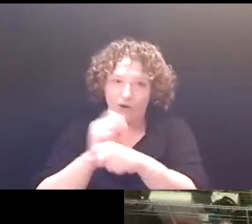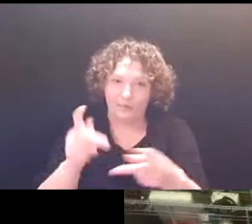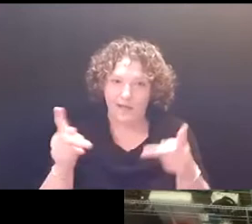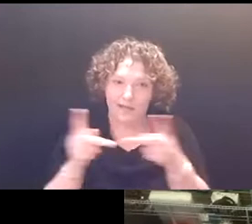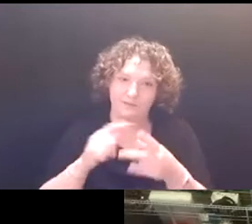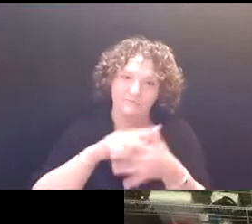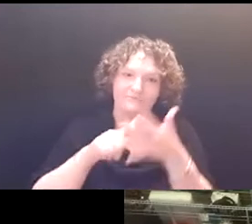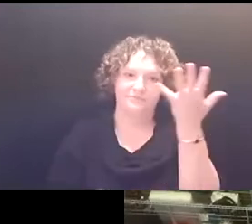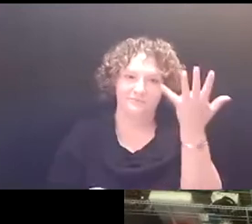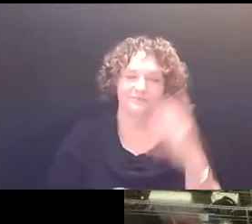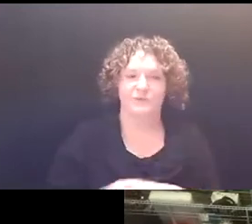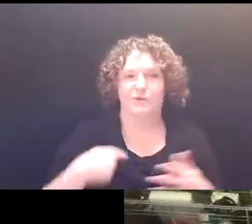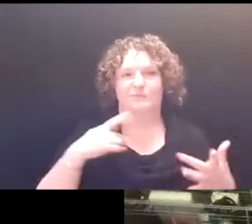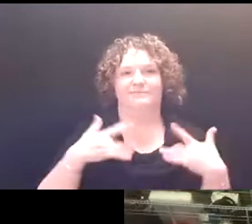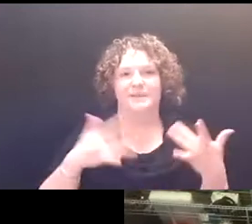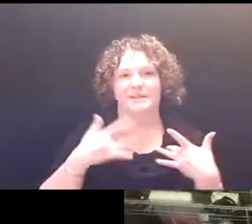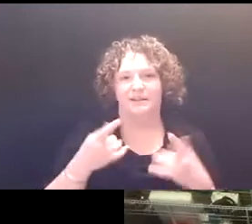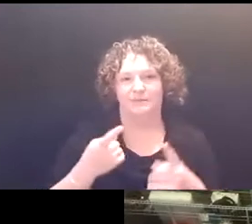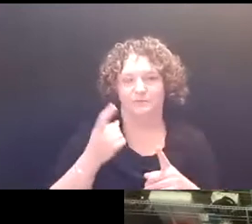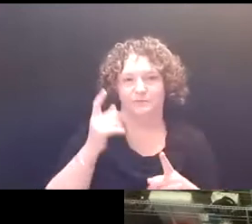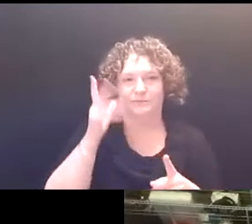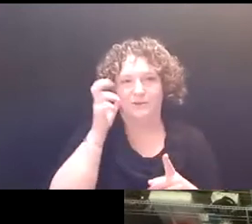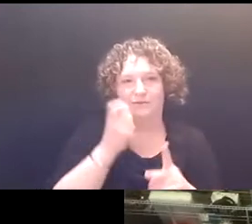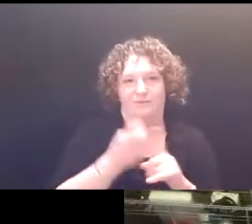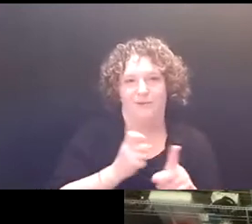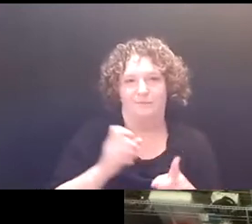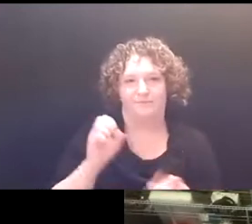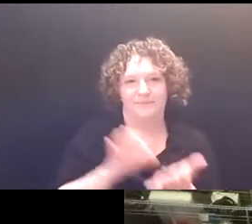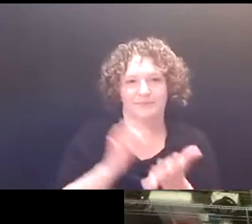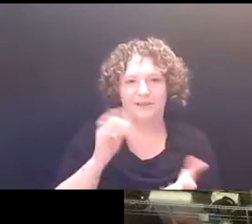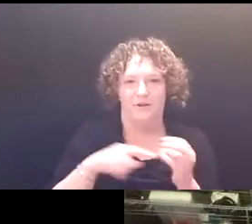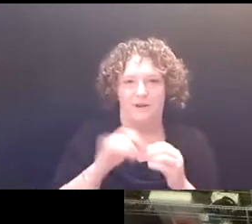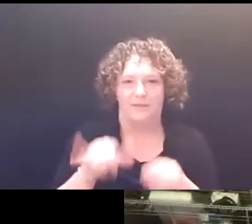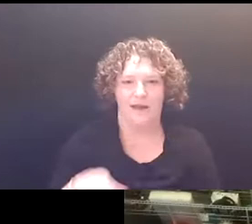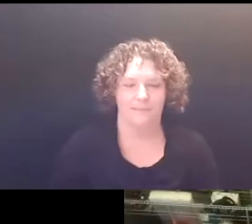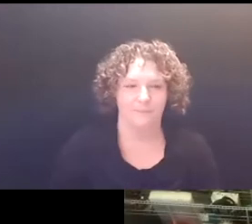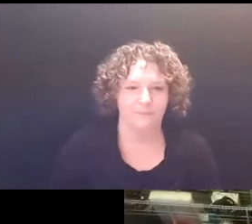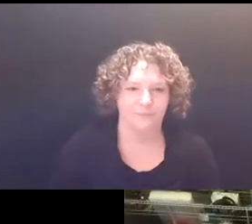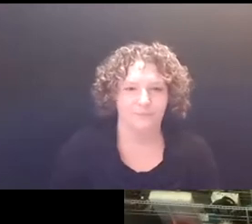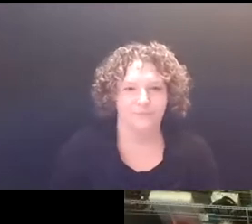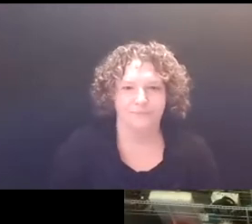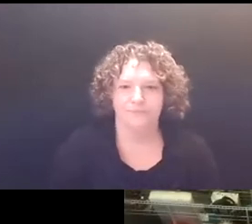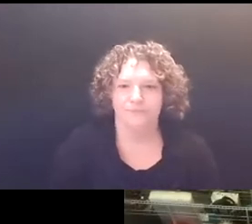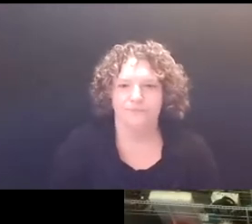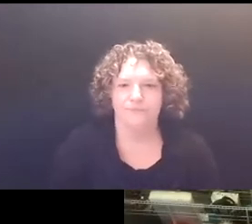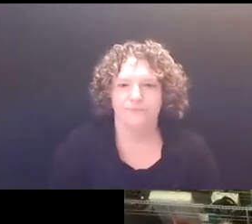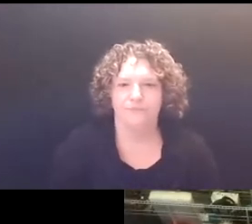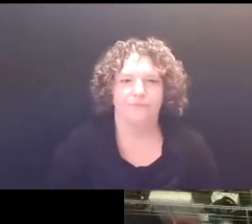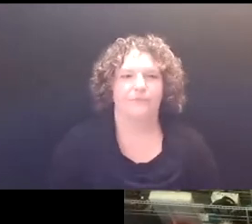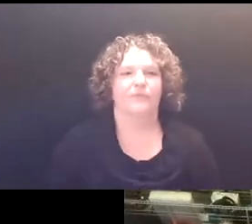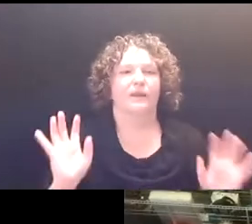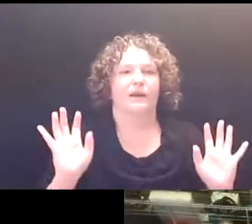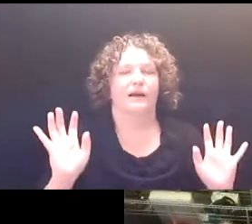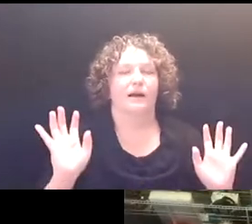a deaf student and a deaf professional in the workplace. She is experiencing that. So I'm excited to actually hear from Sarah about those different